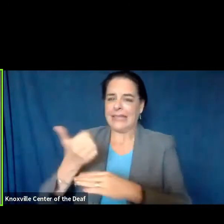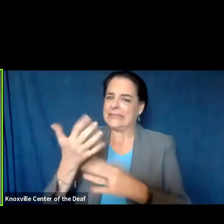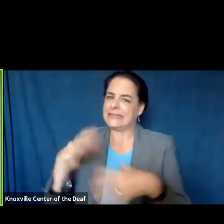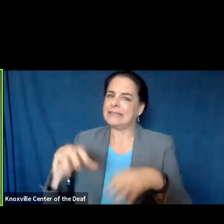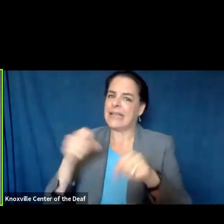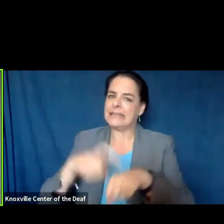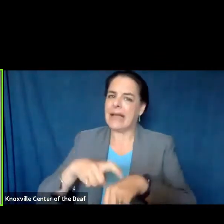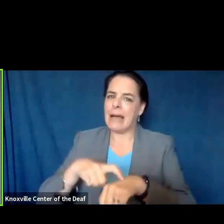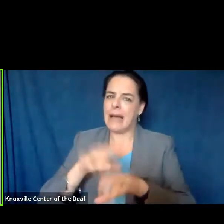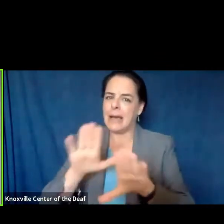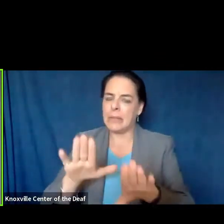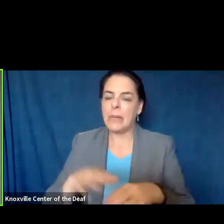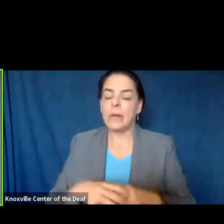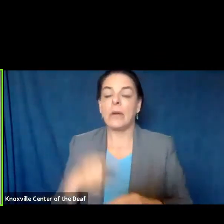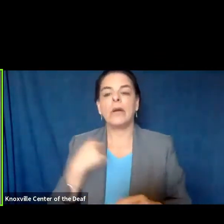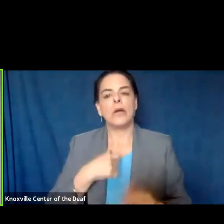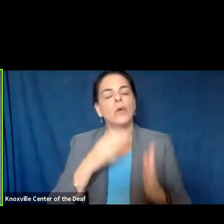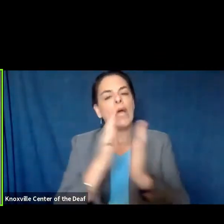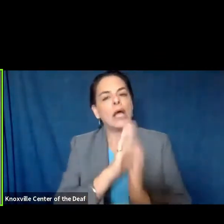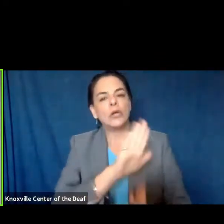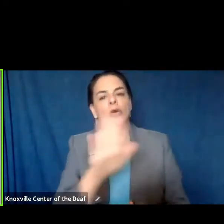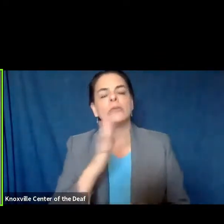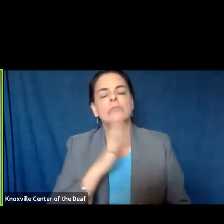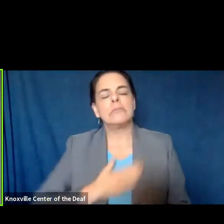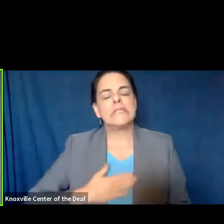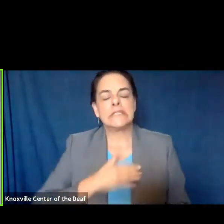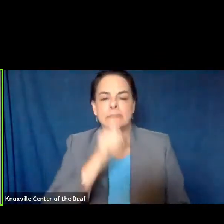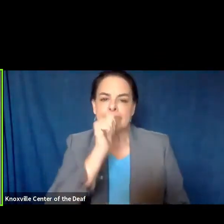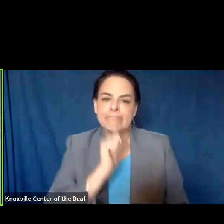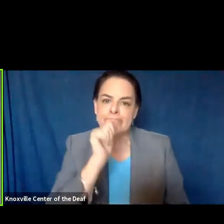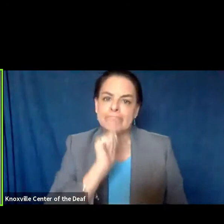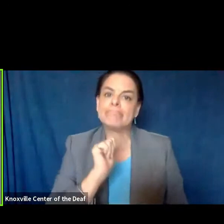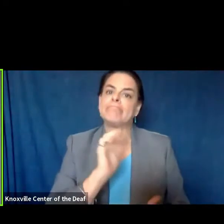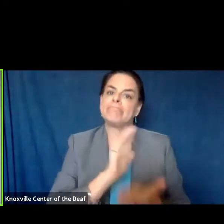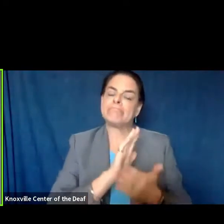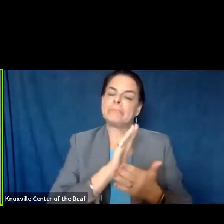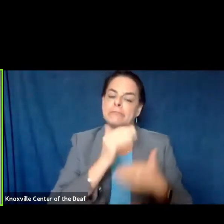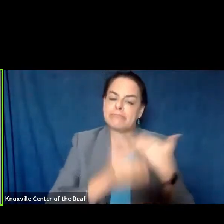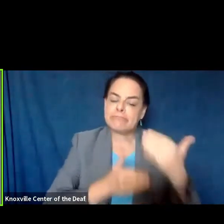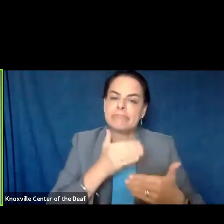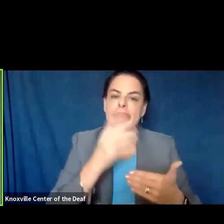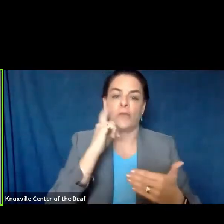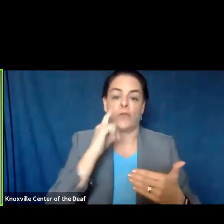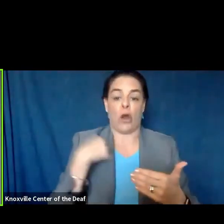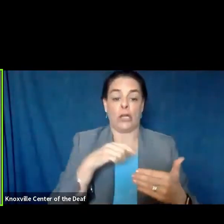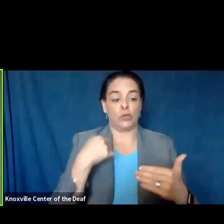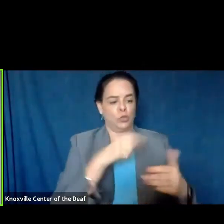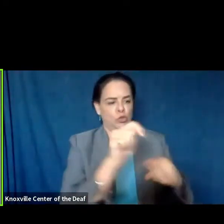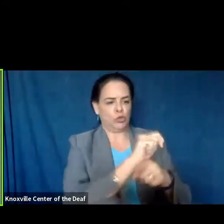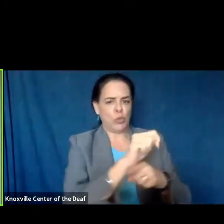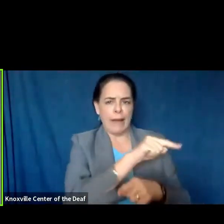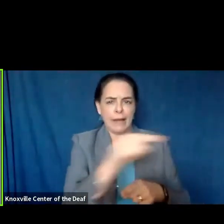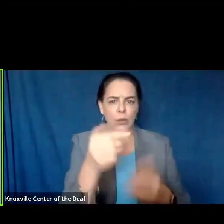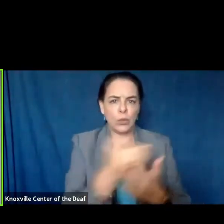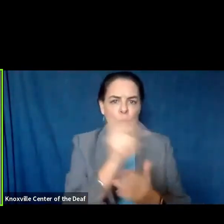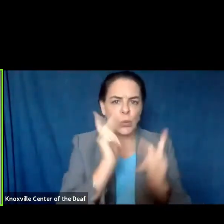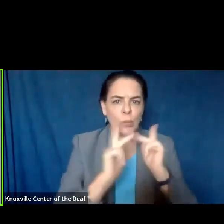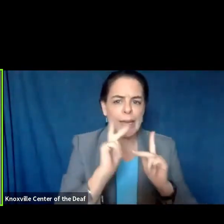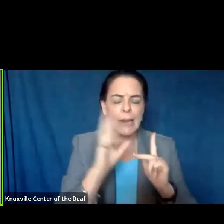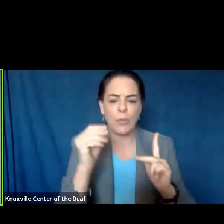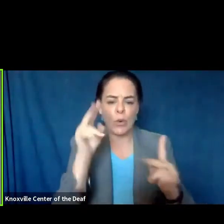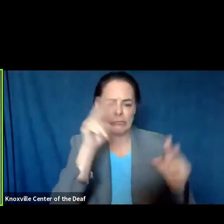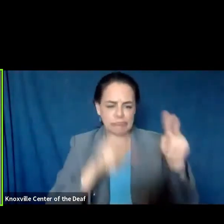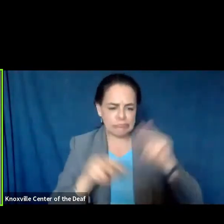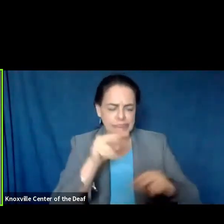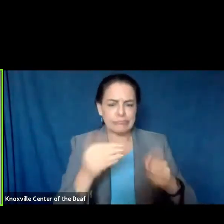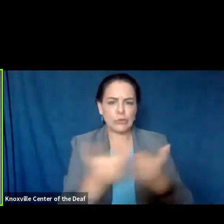and grace as we work through all of the details and train our team on the new procedures and update all of our guidance documents and